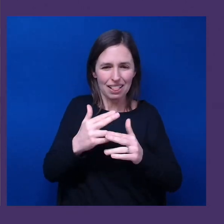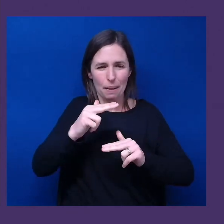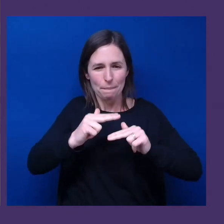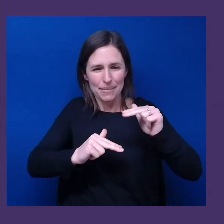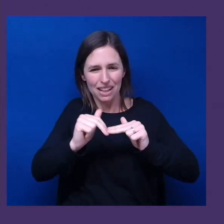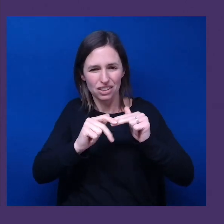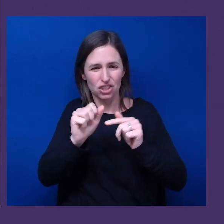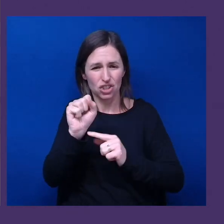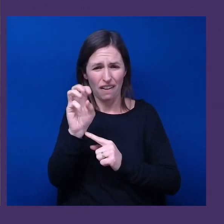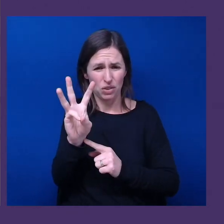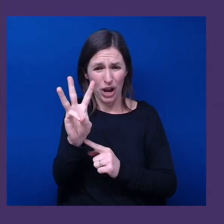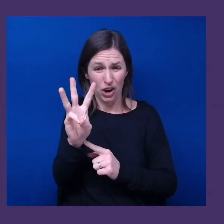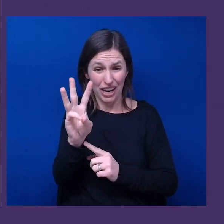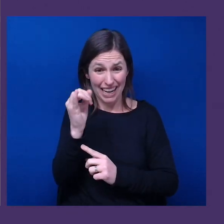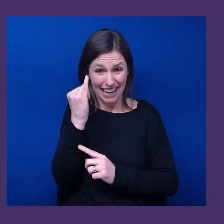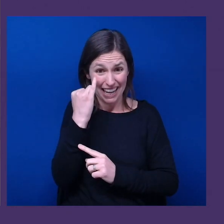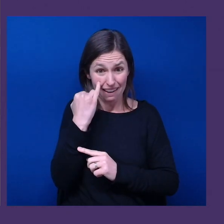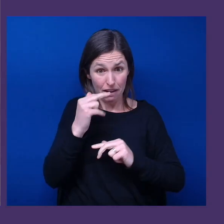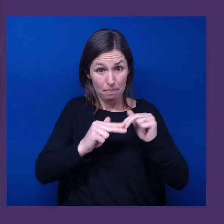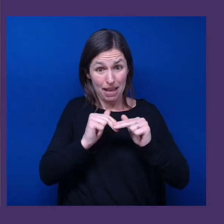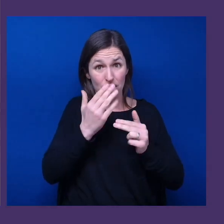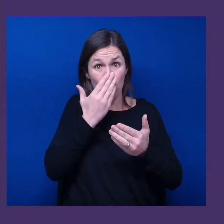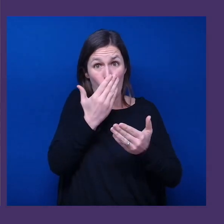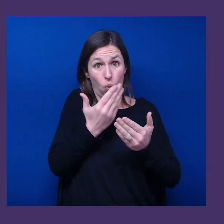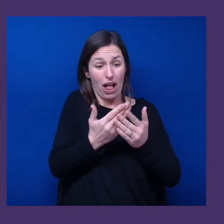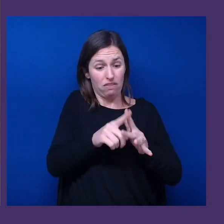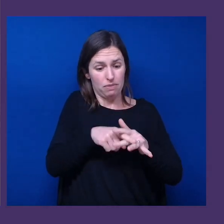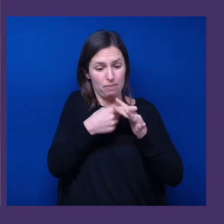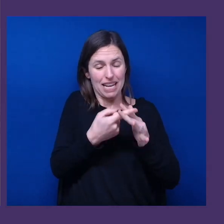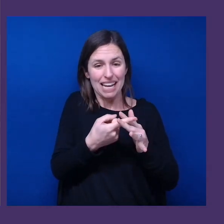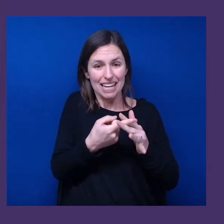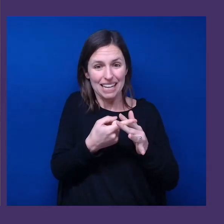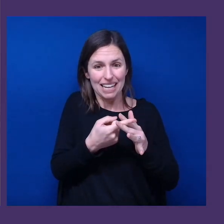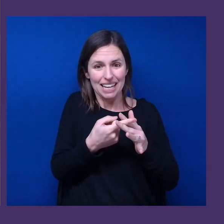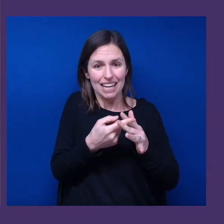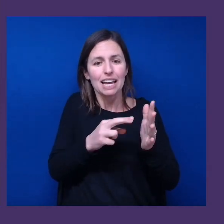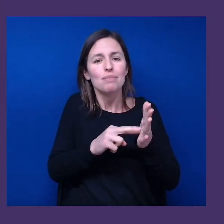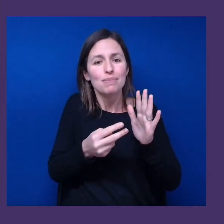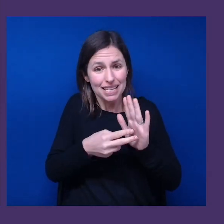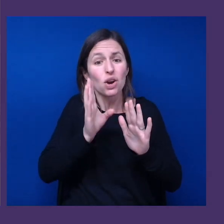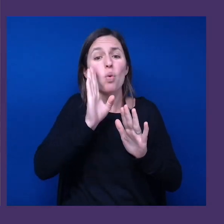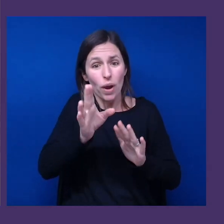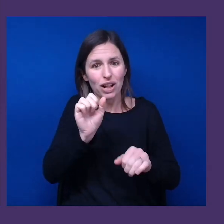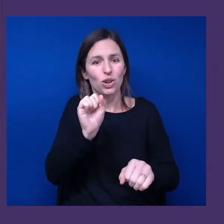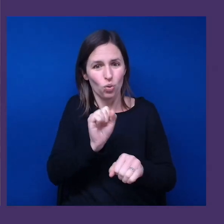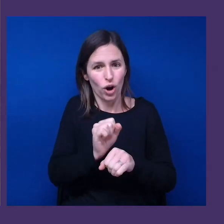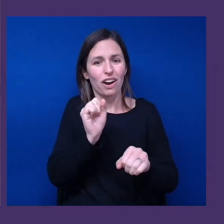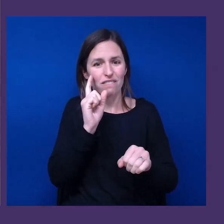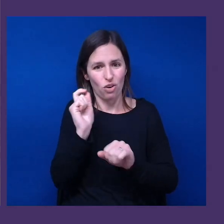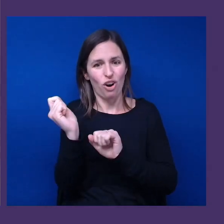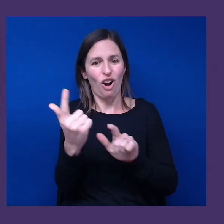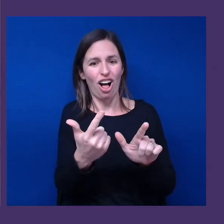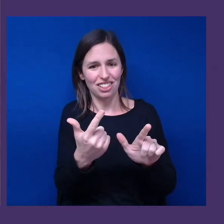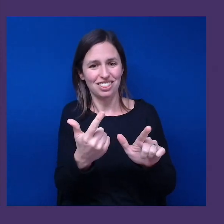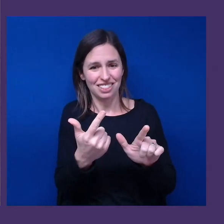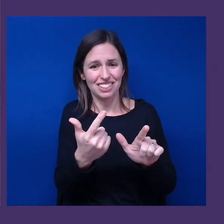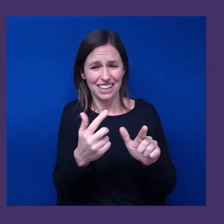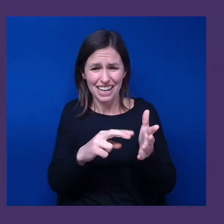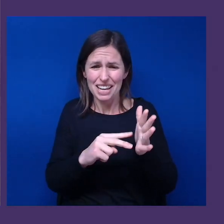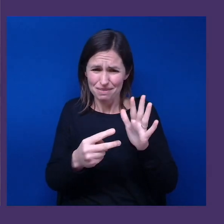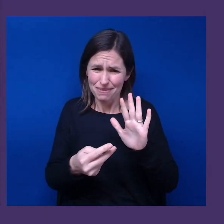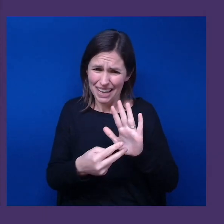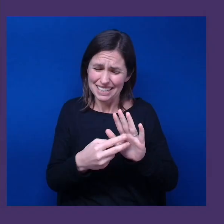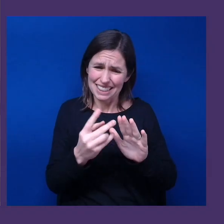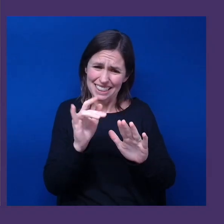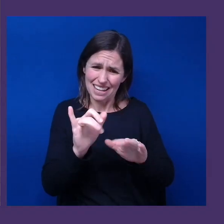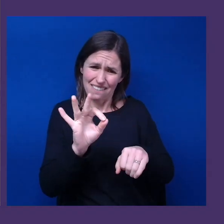from the start, they'll work for everyone. And it is really a function of well-crafted software. Anne spoke a